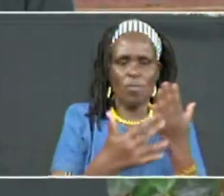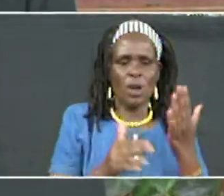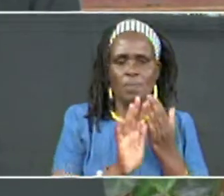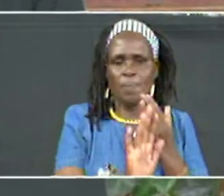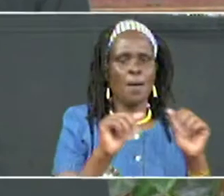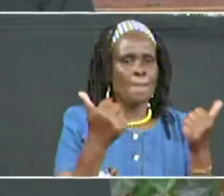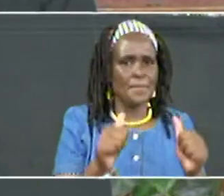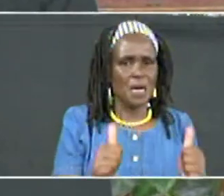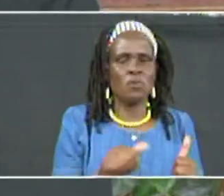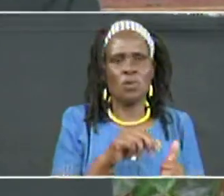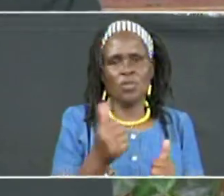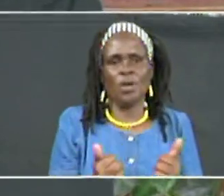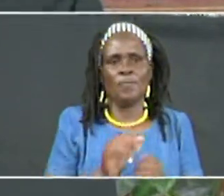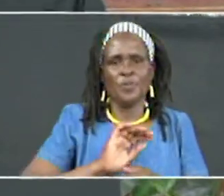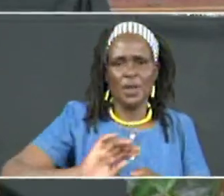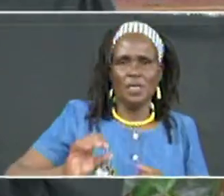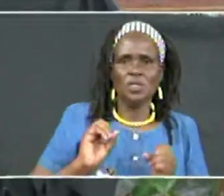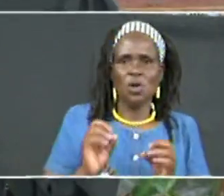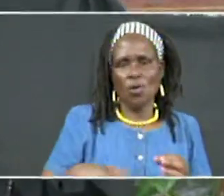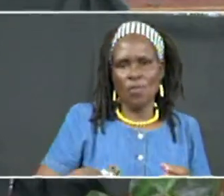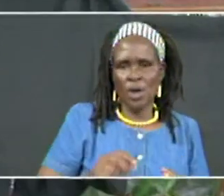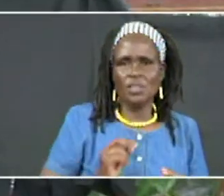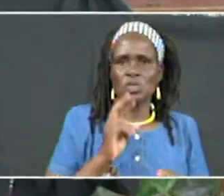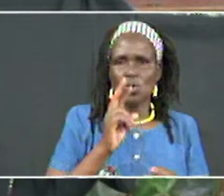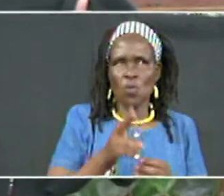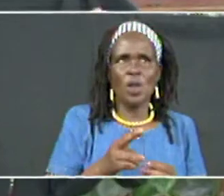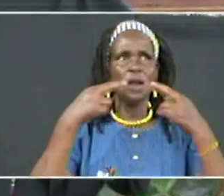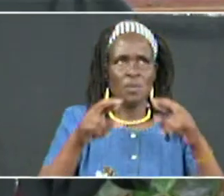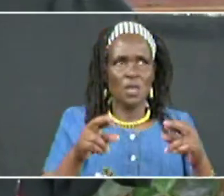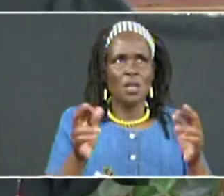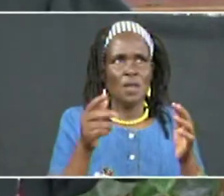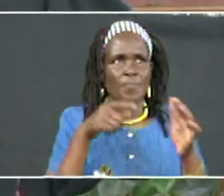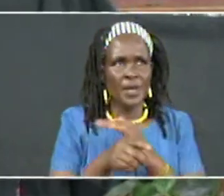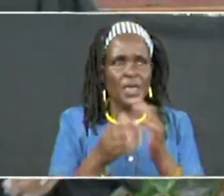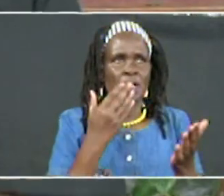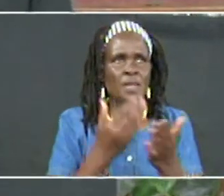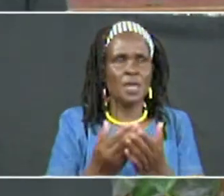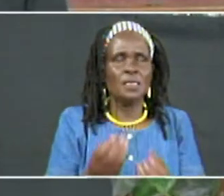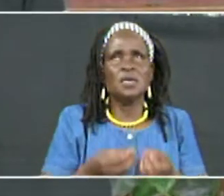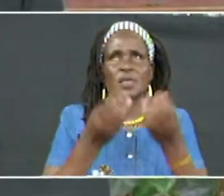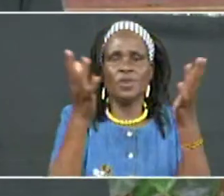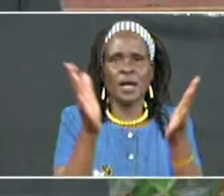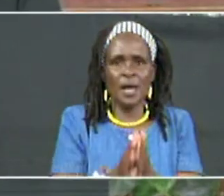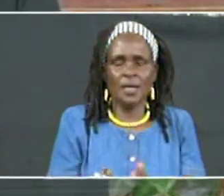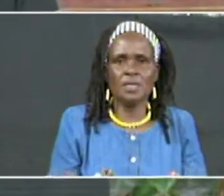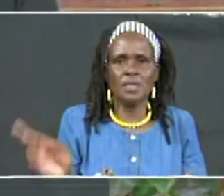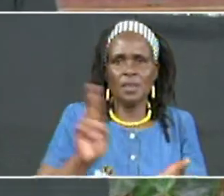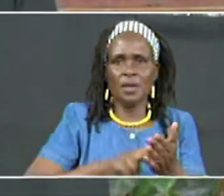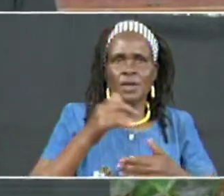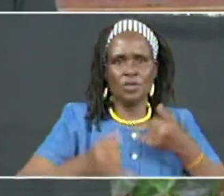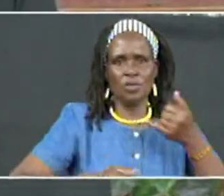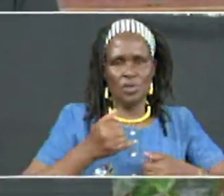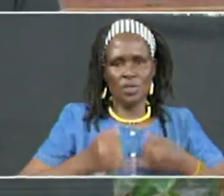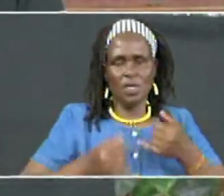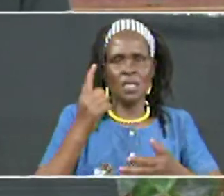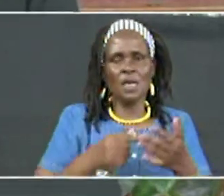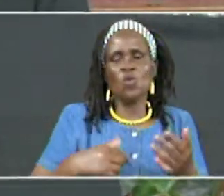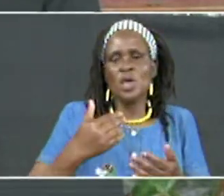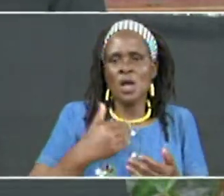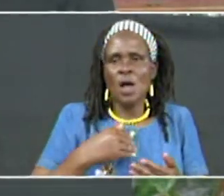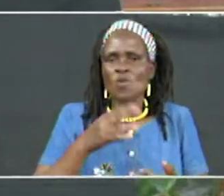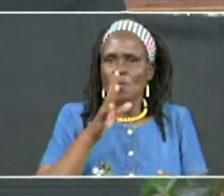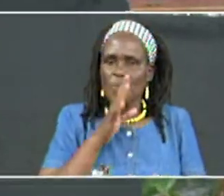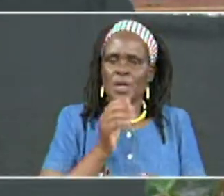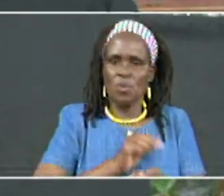rest of us would respond in thanksgiving and rejoicing that we have been washed in